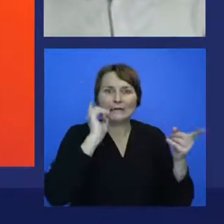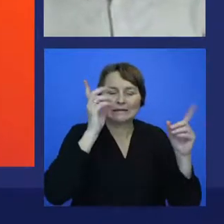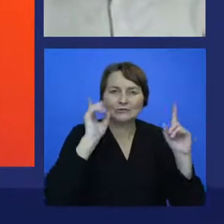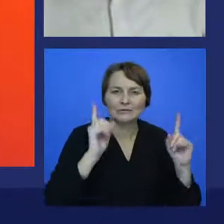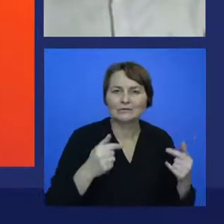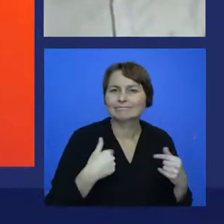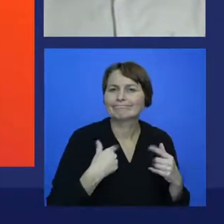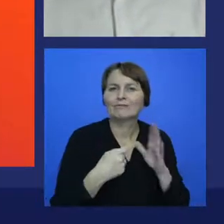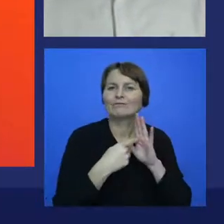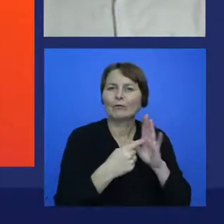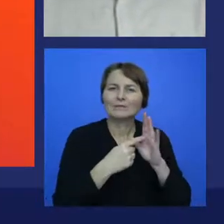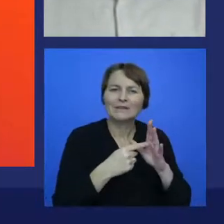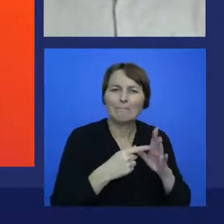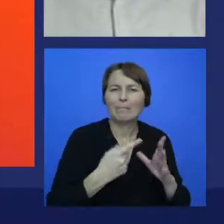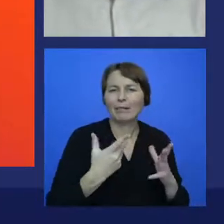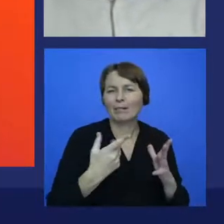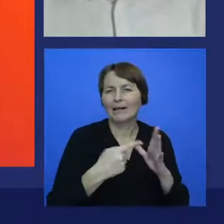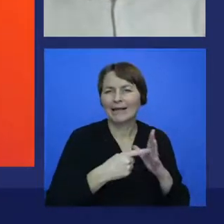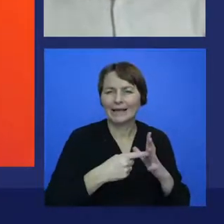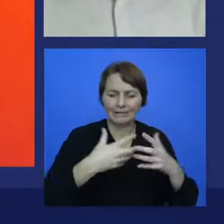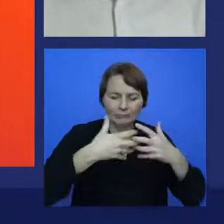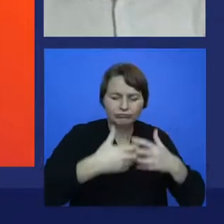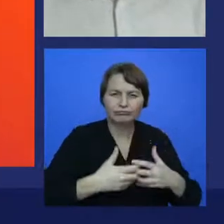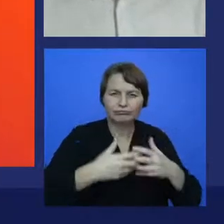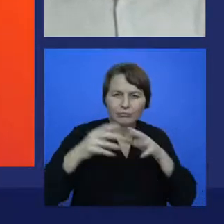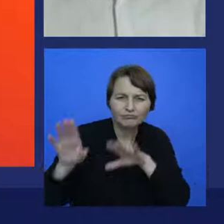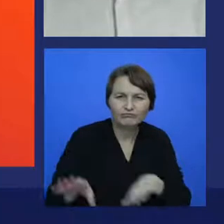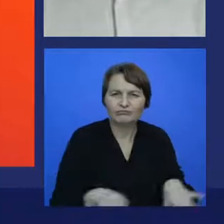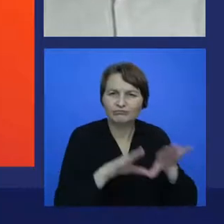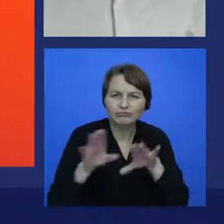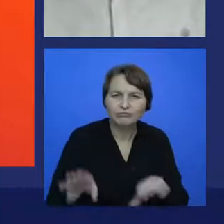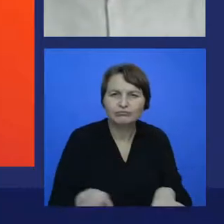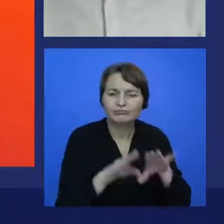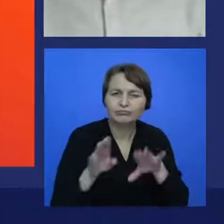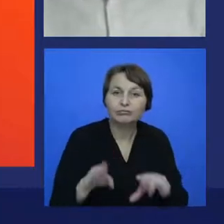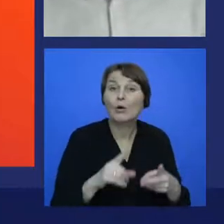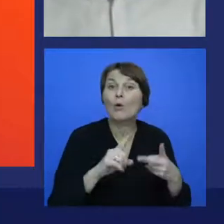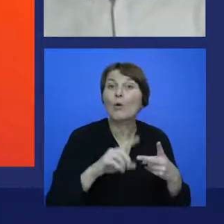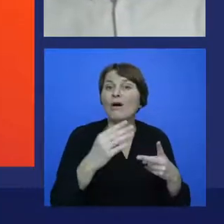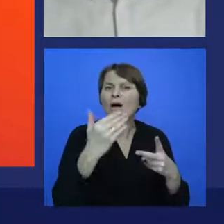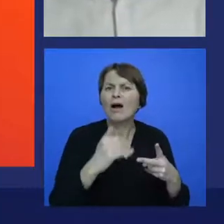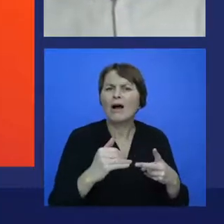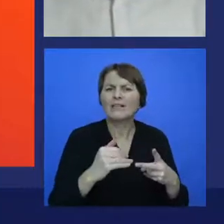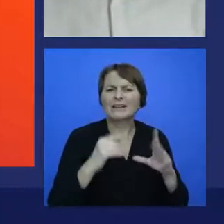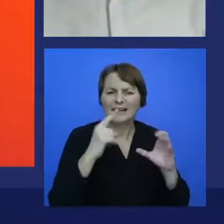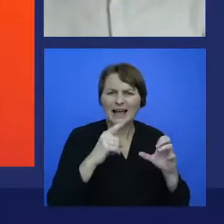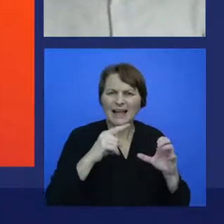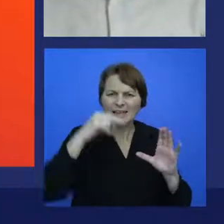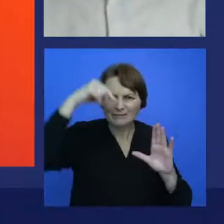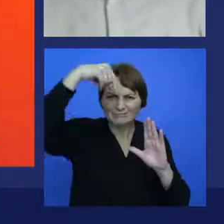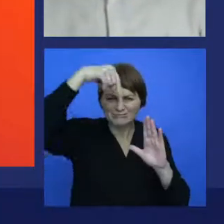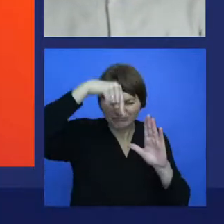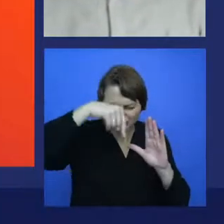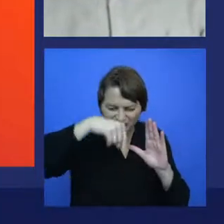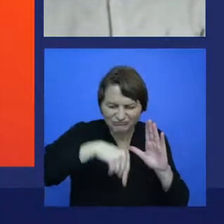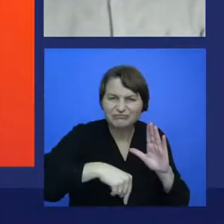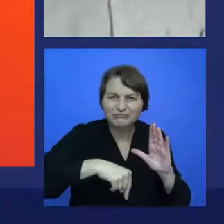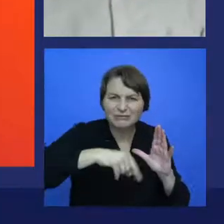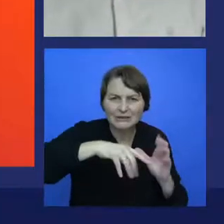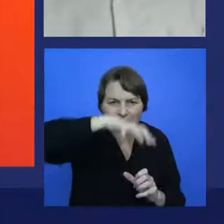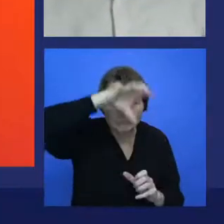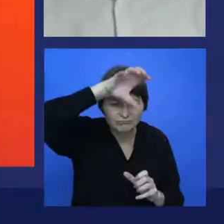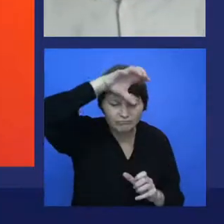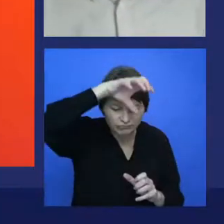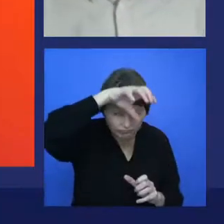in mining, in dangerous and high risk scenarios, so that we can mitigate the danger away from